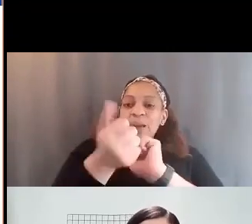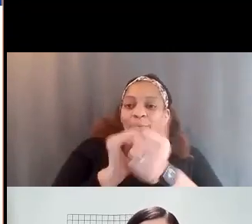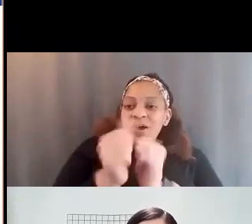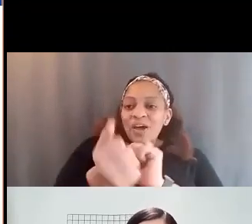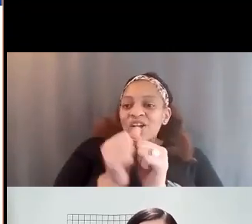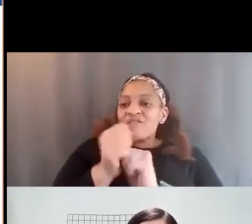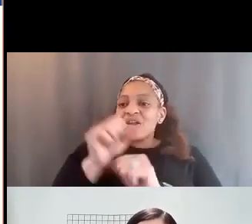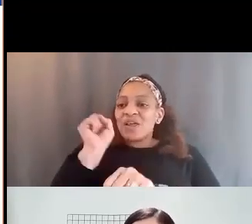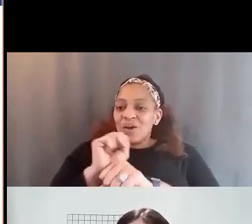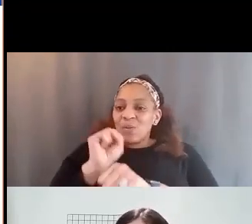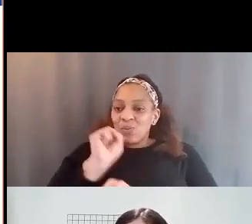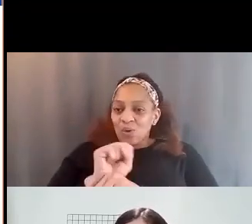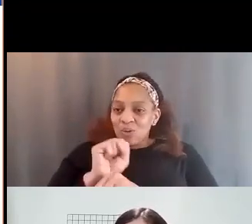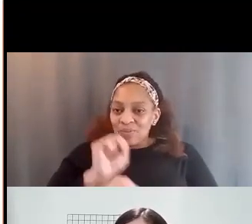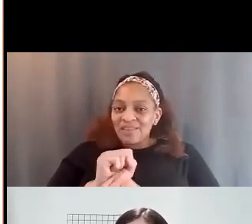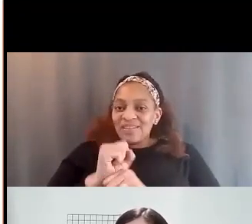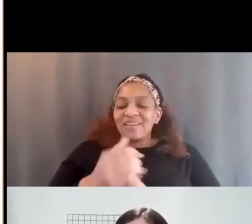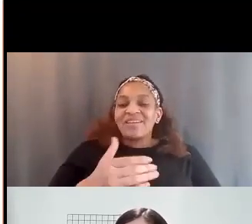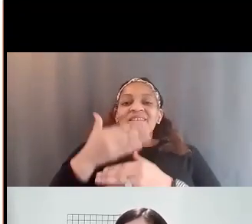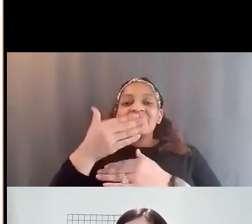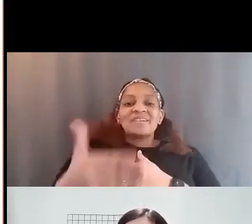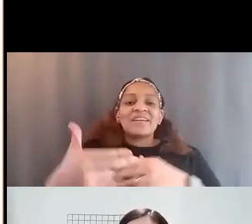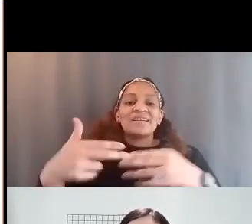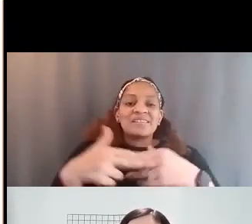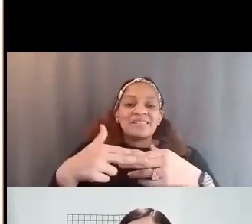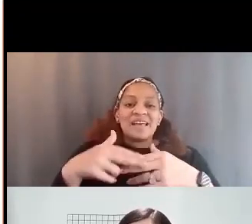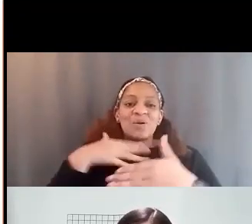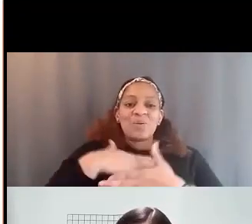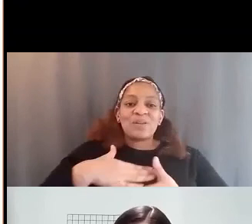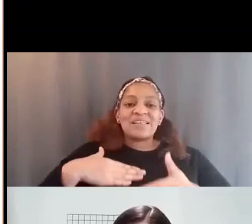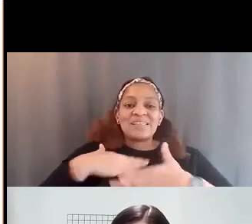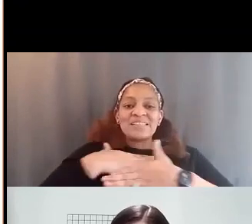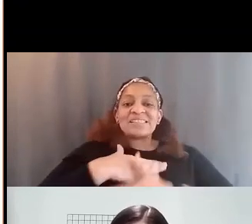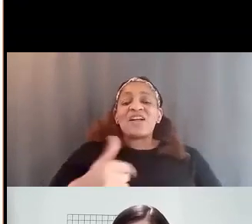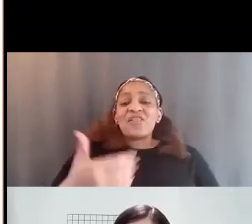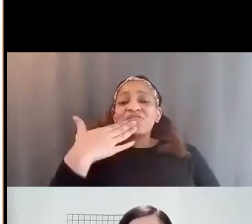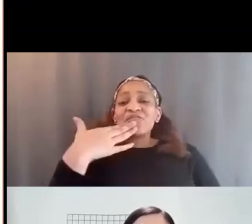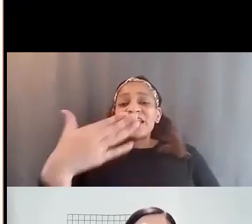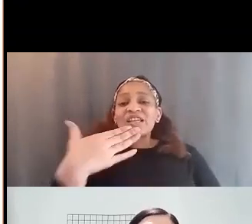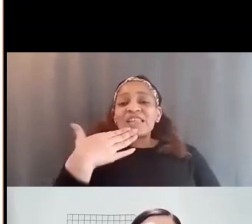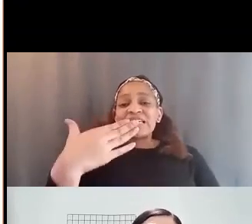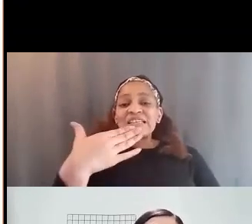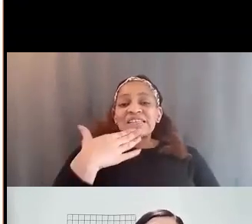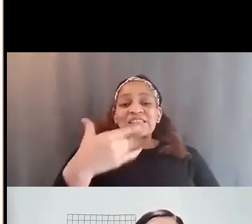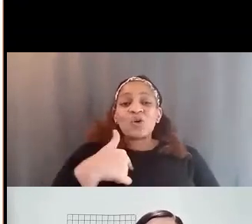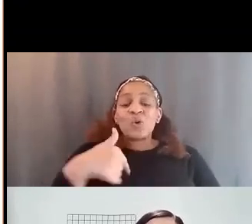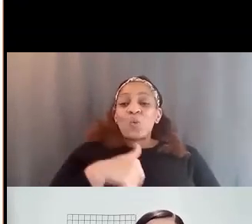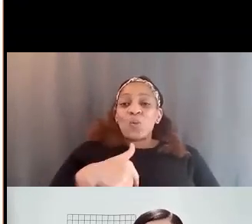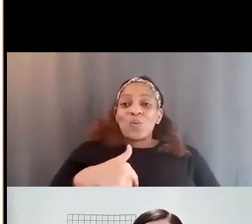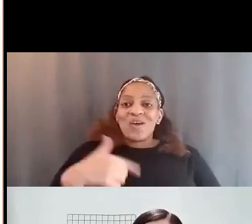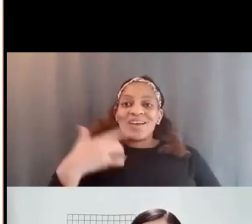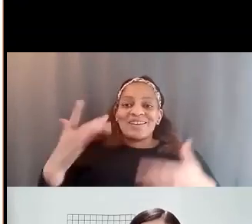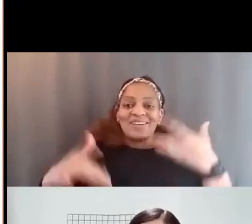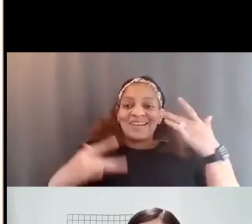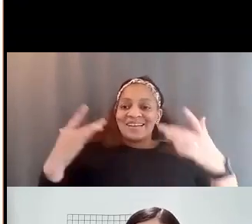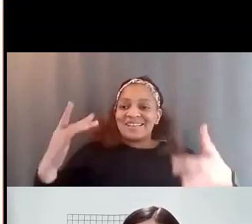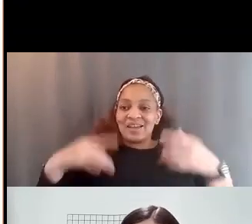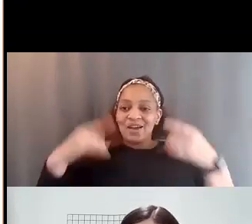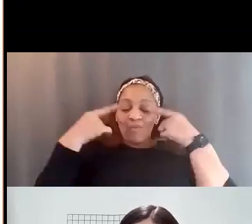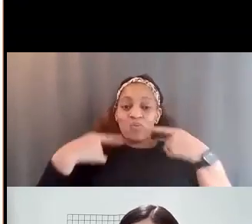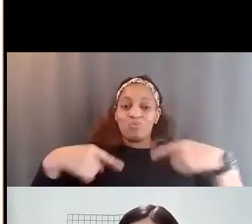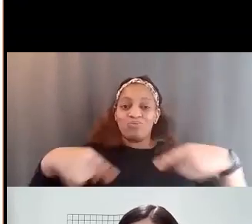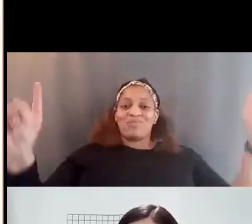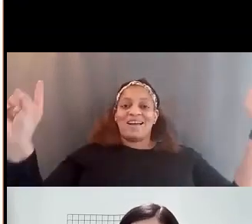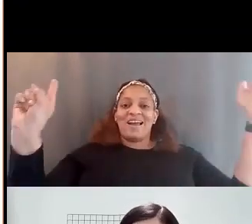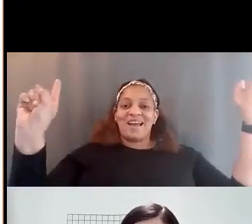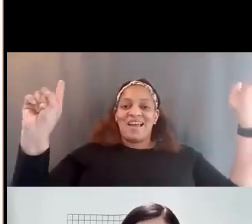integrated employment. Next slide, please. And we are so thrilled to announce our new Results in Systems